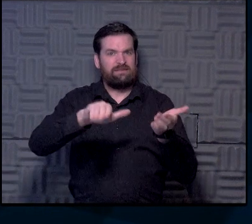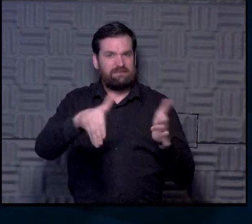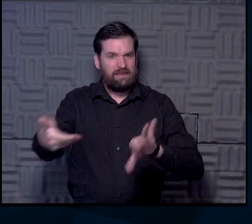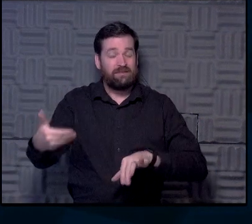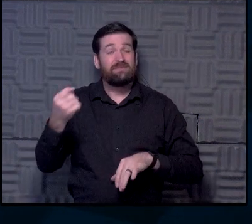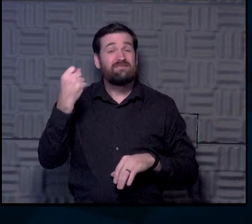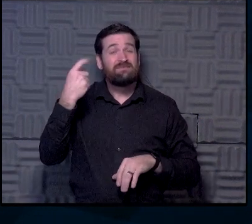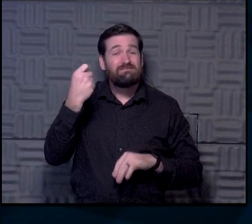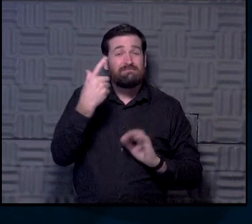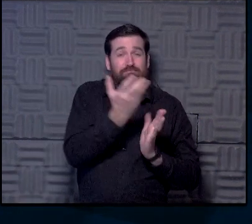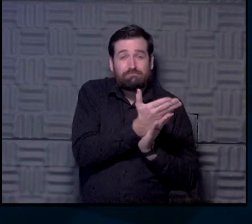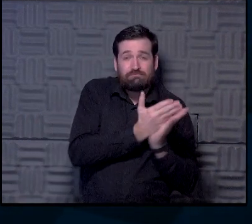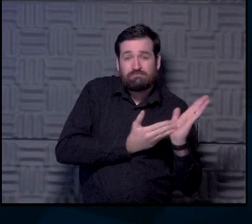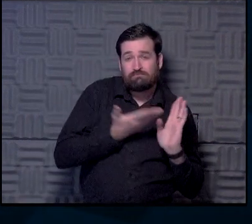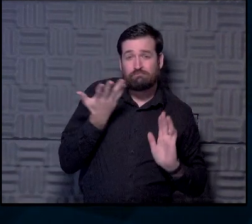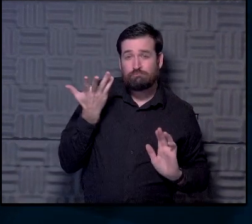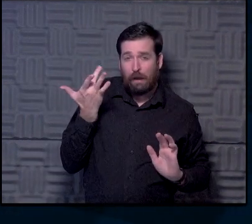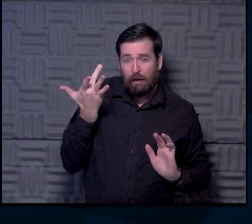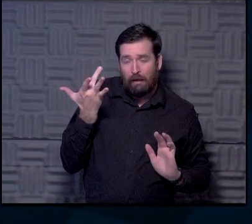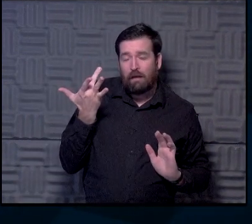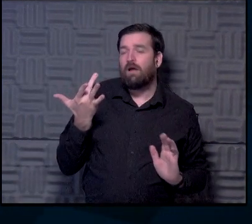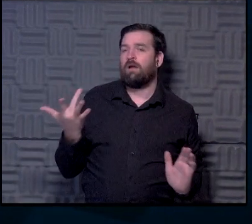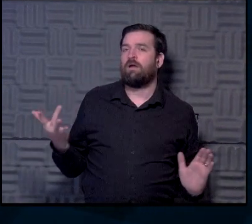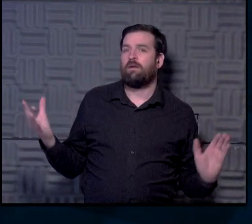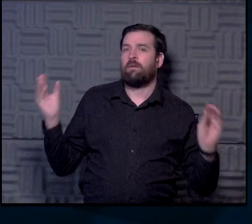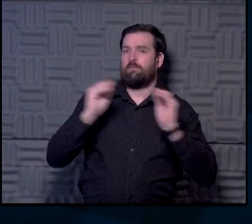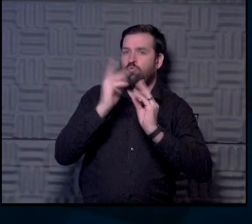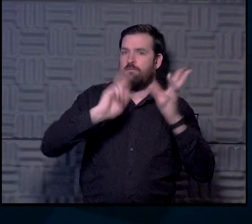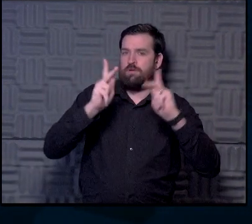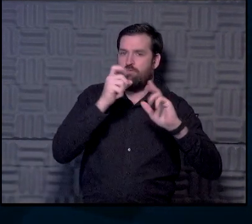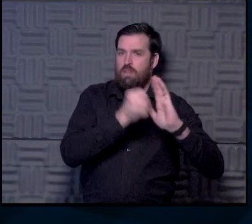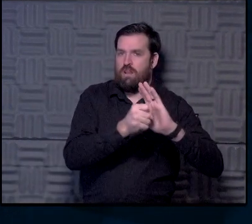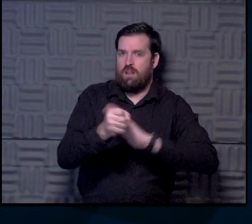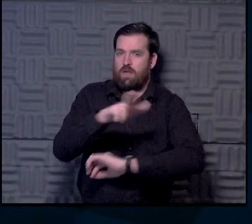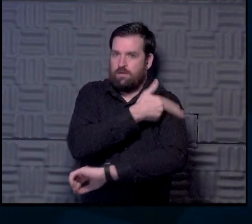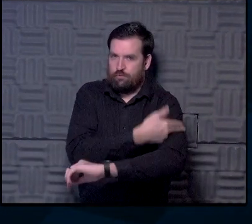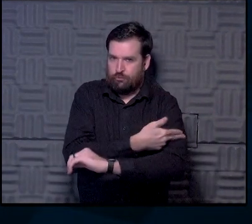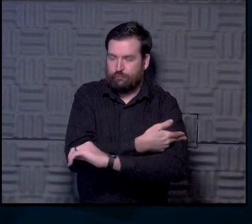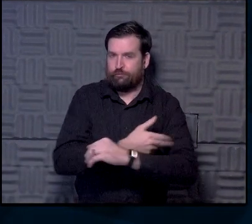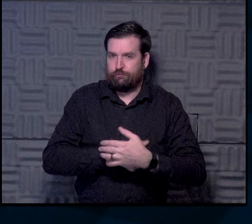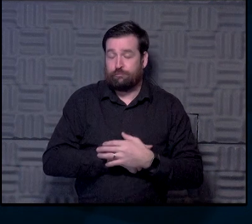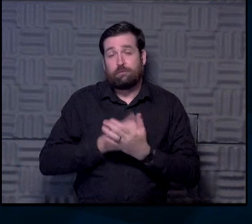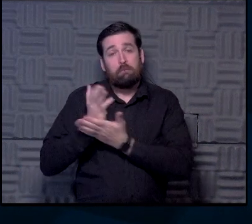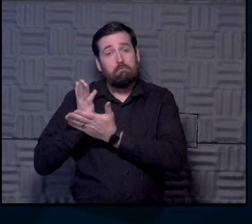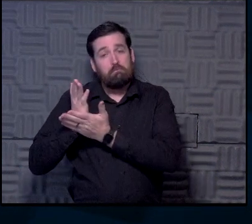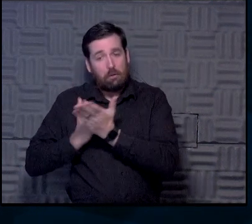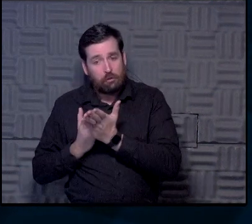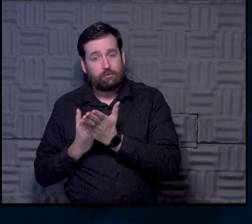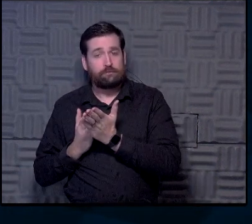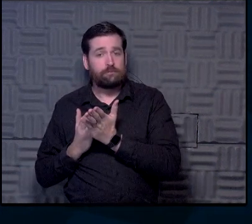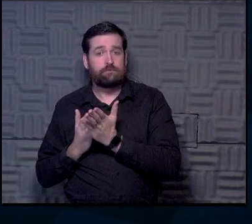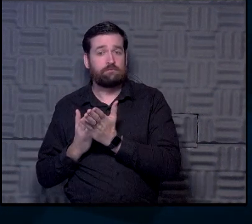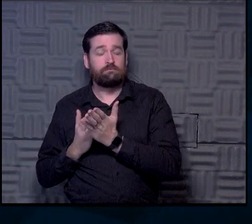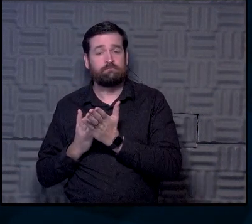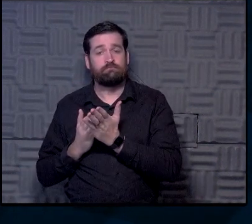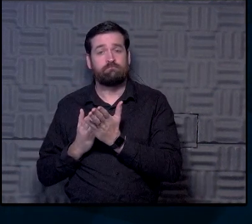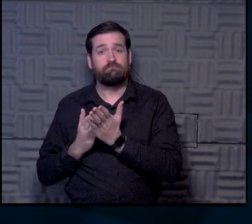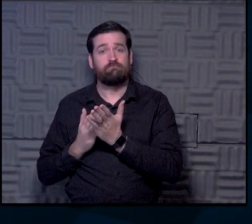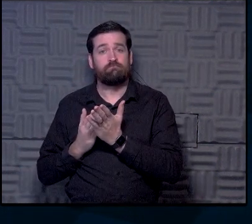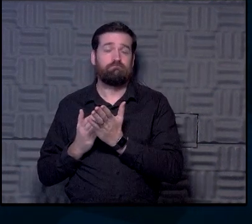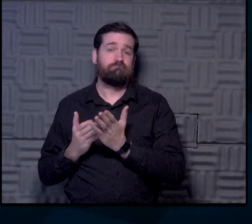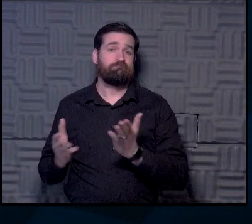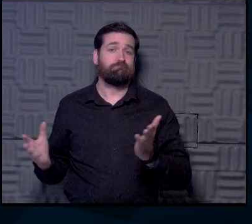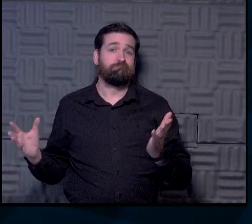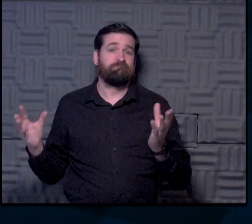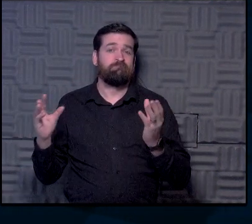partly due to a larger percentage of those in the hospital dying, and partly due to a larger number